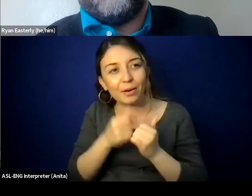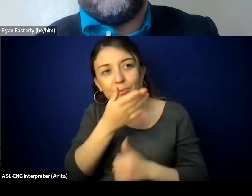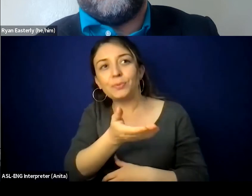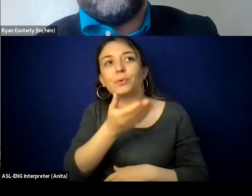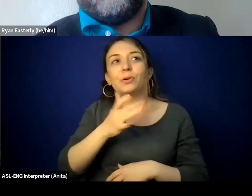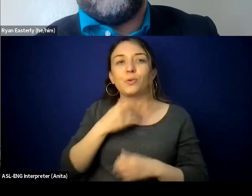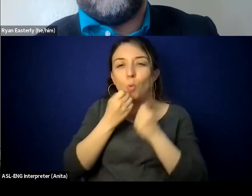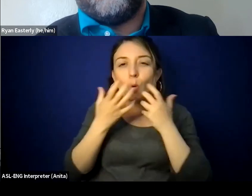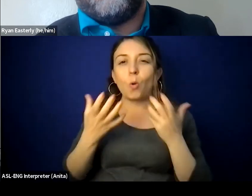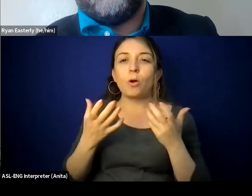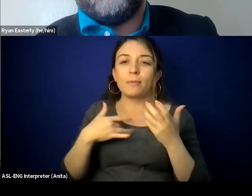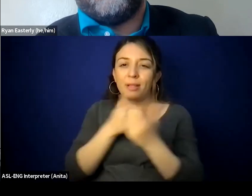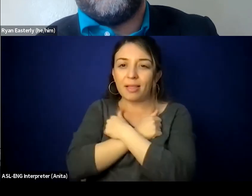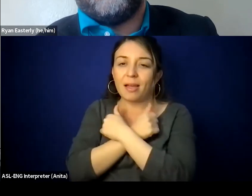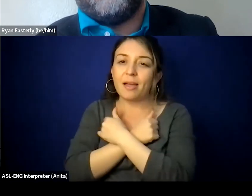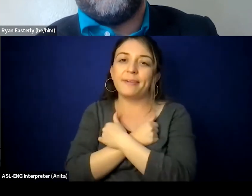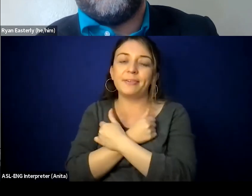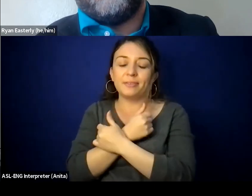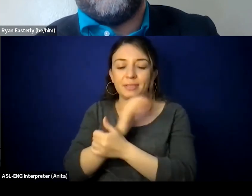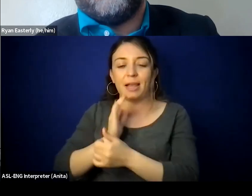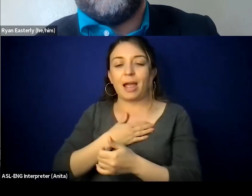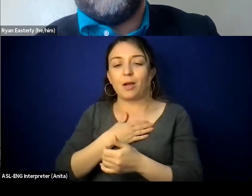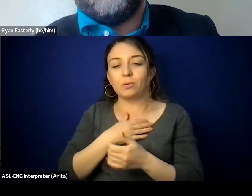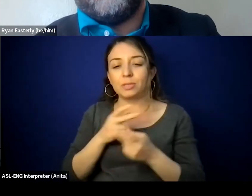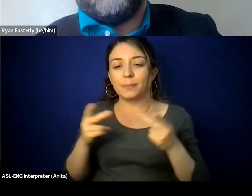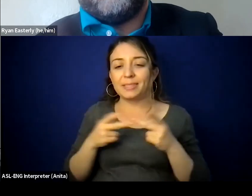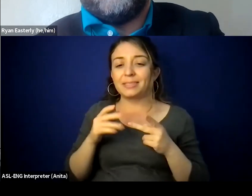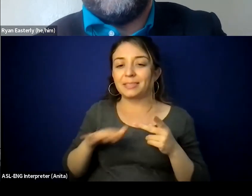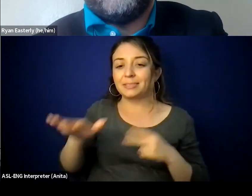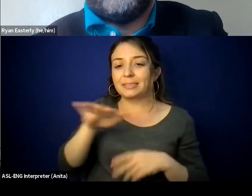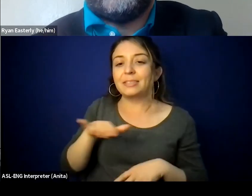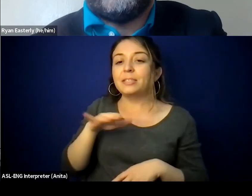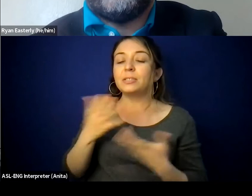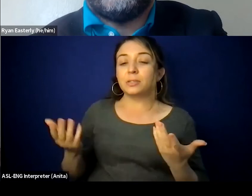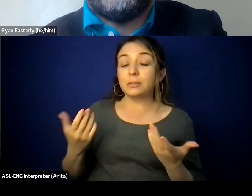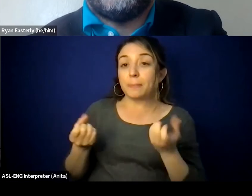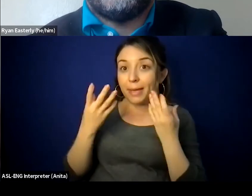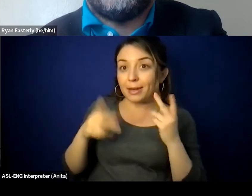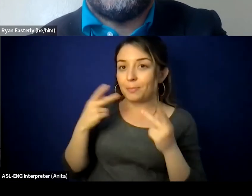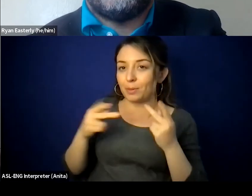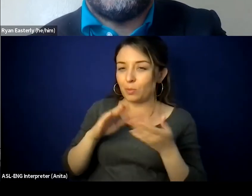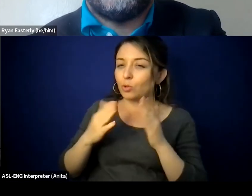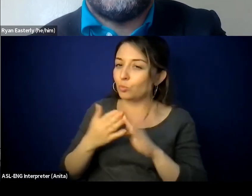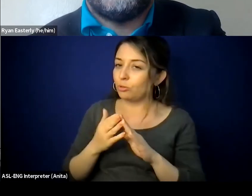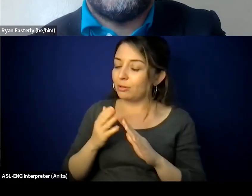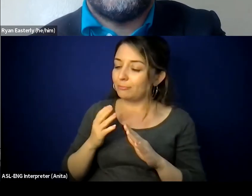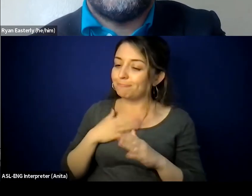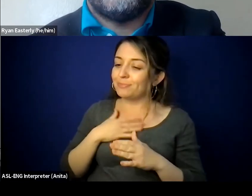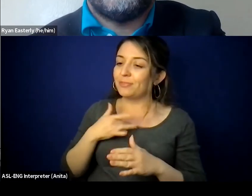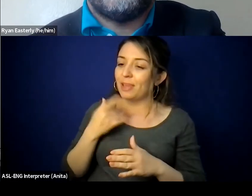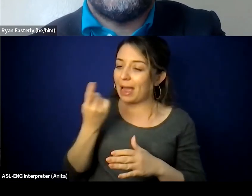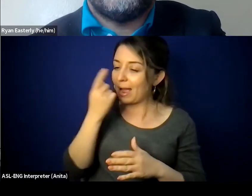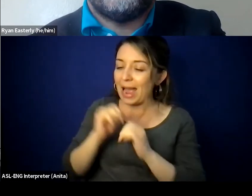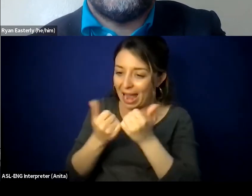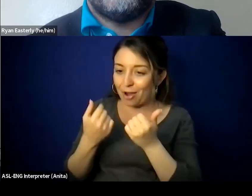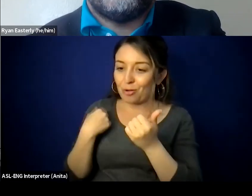bring love into space. And that is something that many people in our community will note about how we gather. So